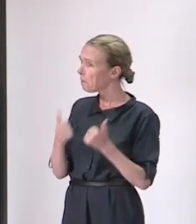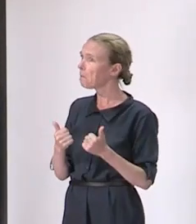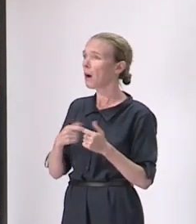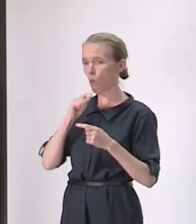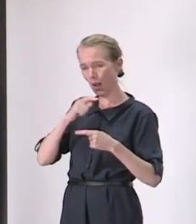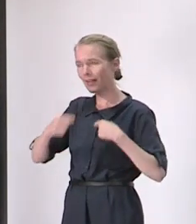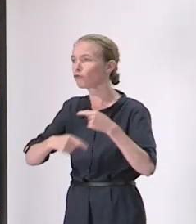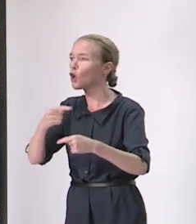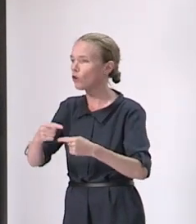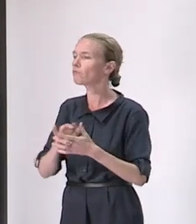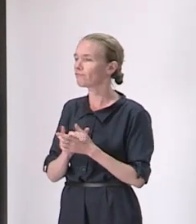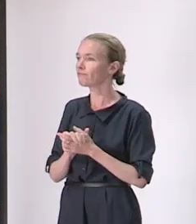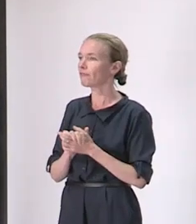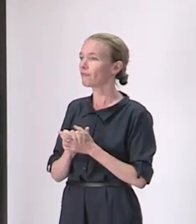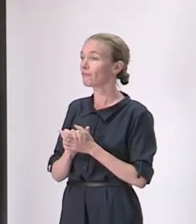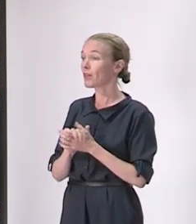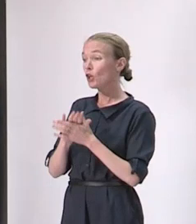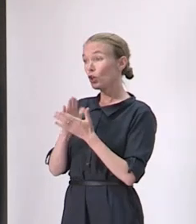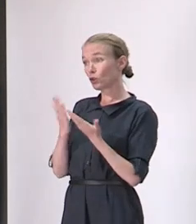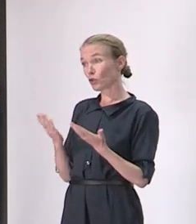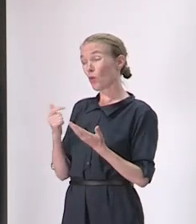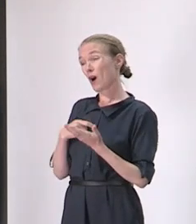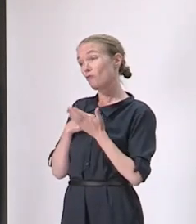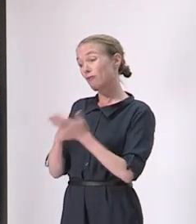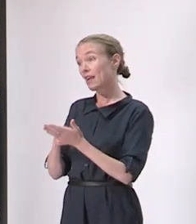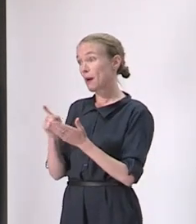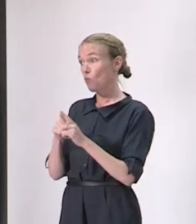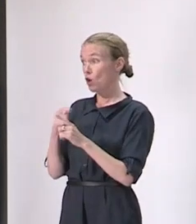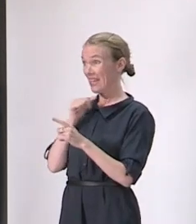issued, but in summary, plan your trip, keep your